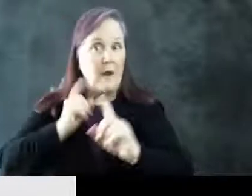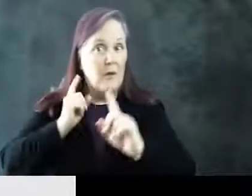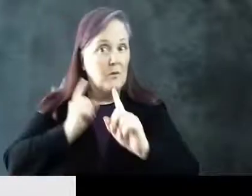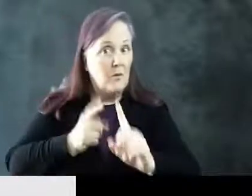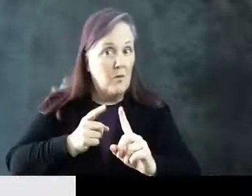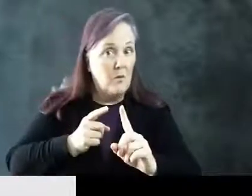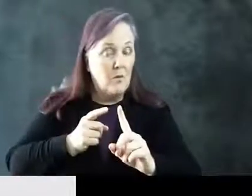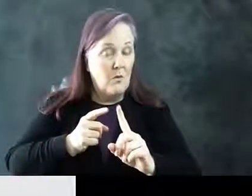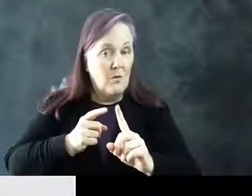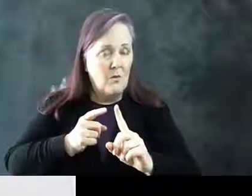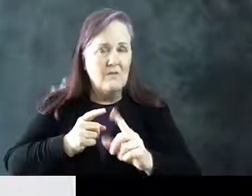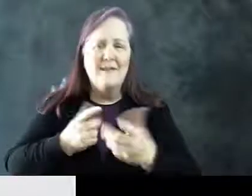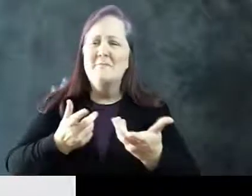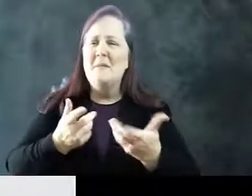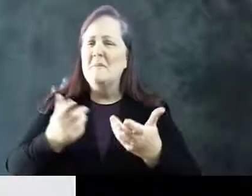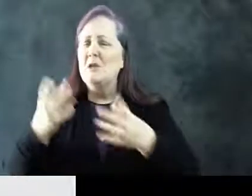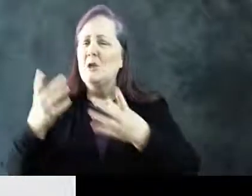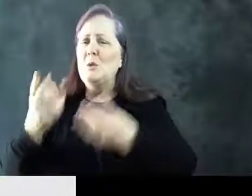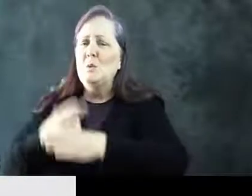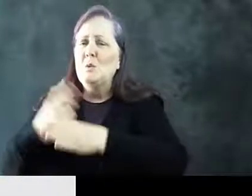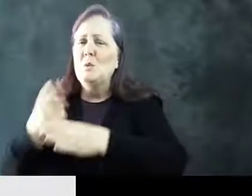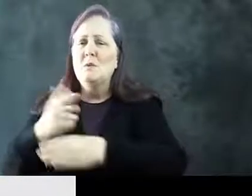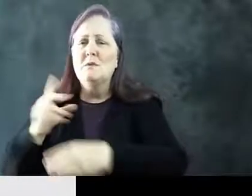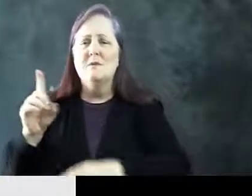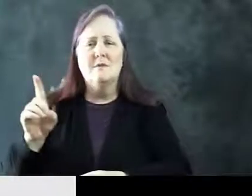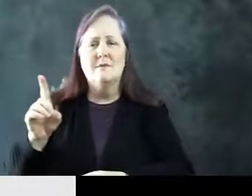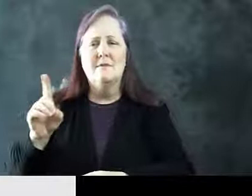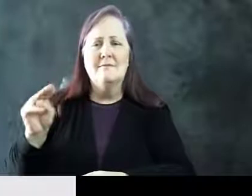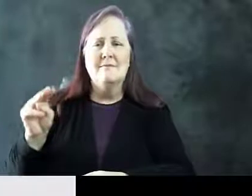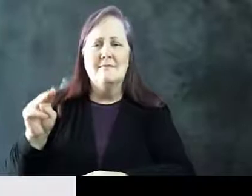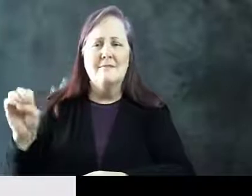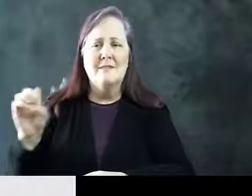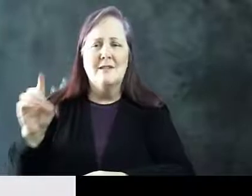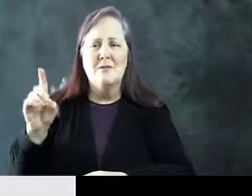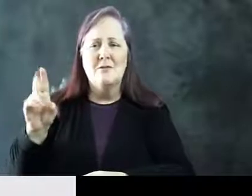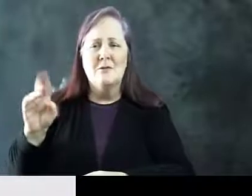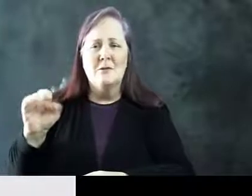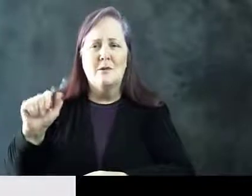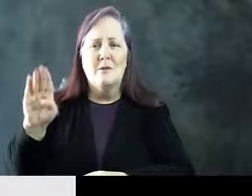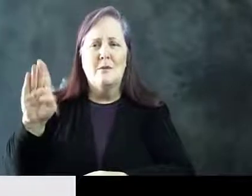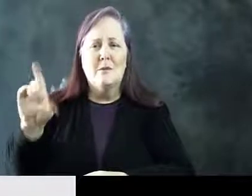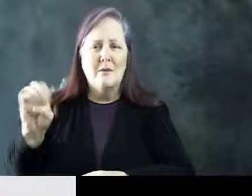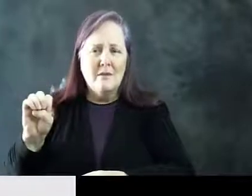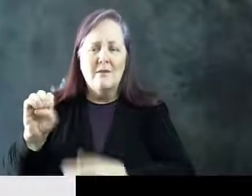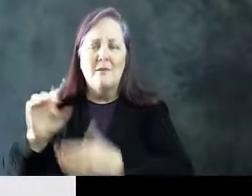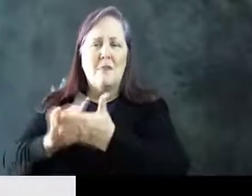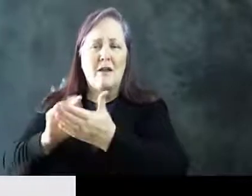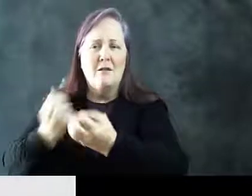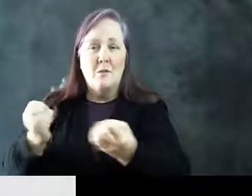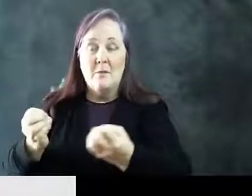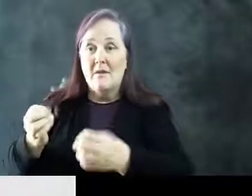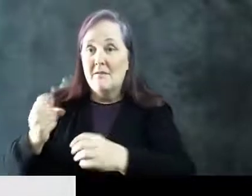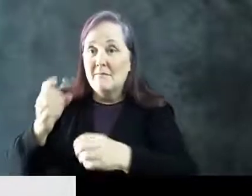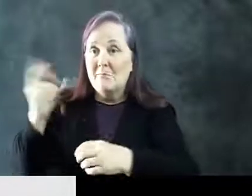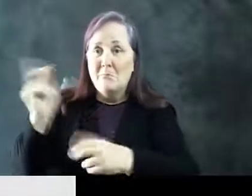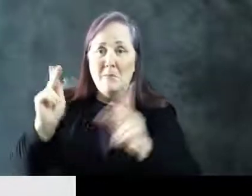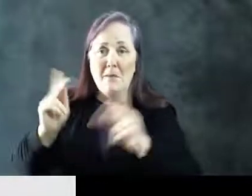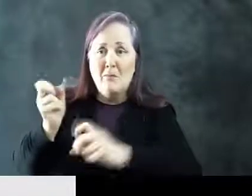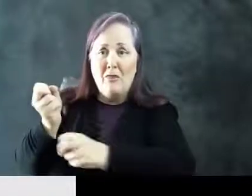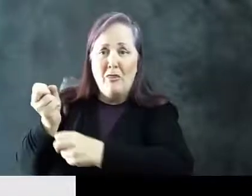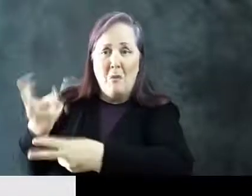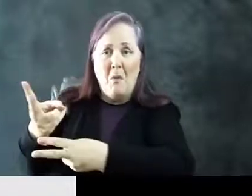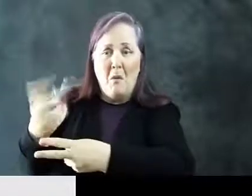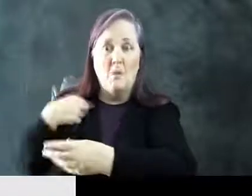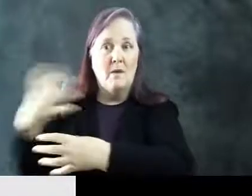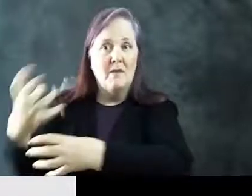get gently used durable medical equipment and assistive technology out of landfills. We refurbish it and get it back out into the community